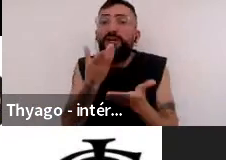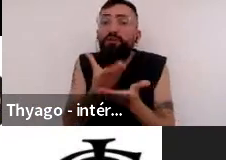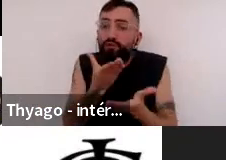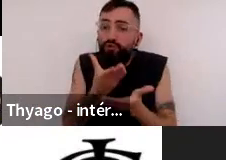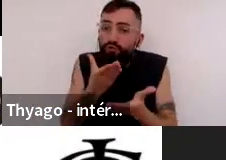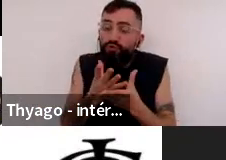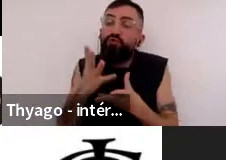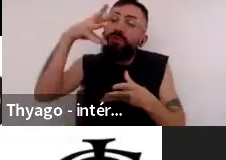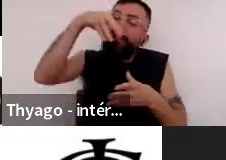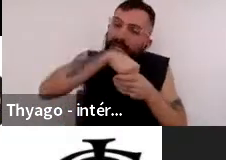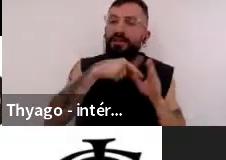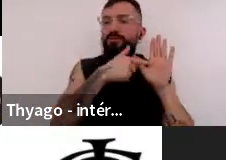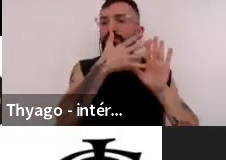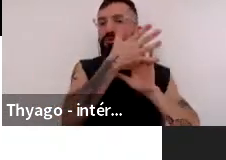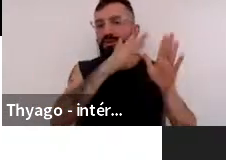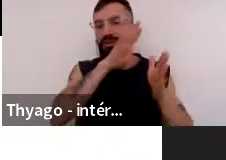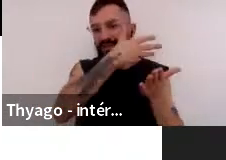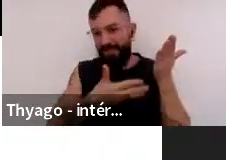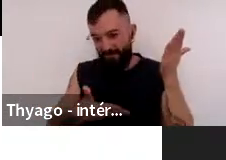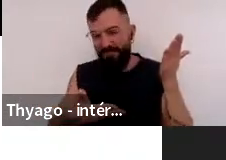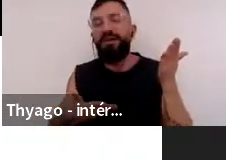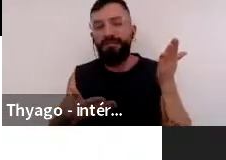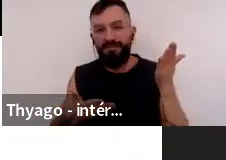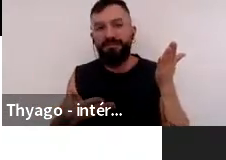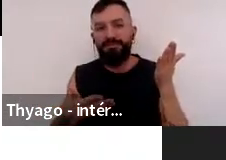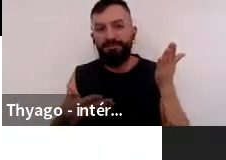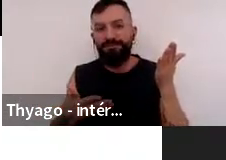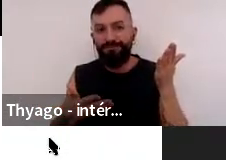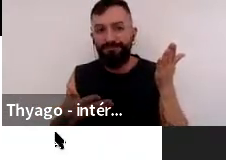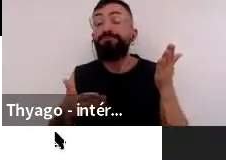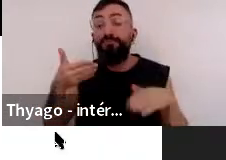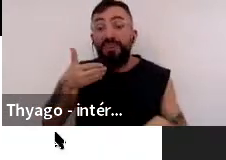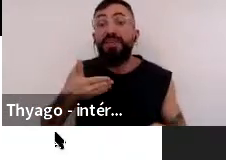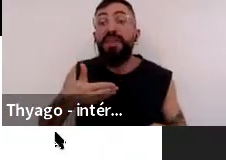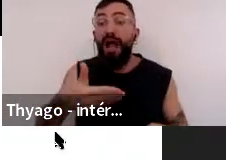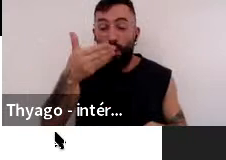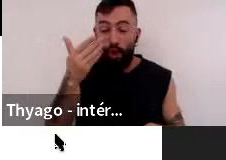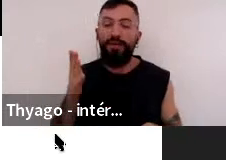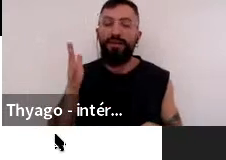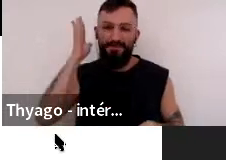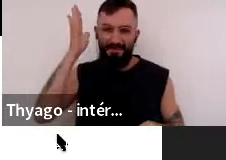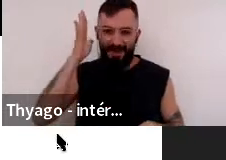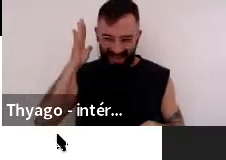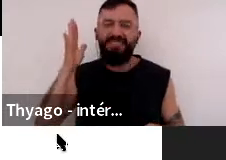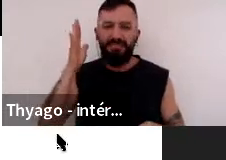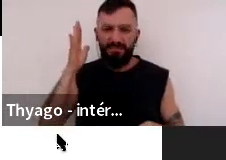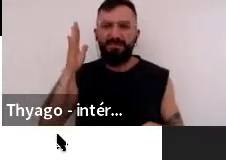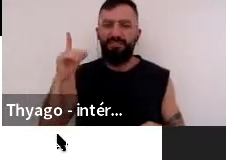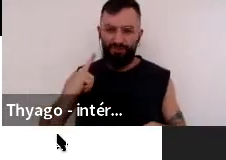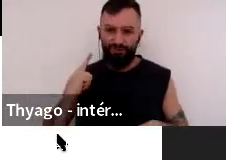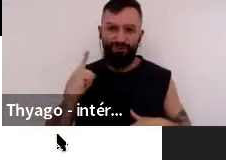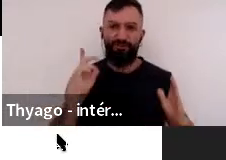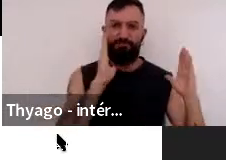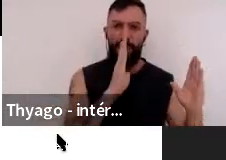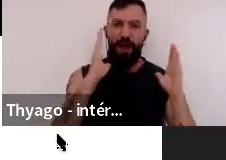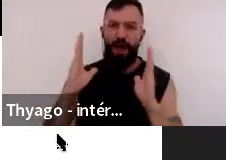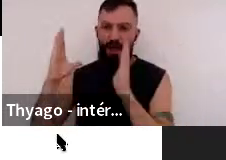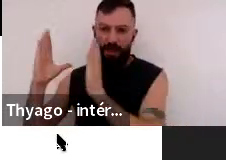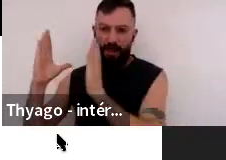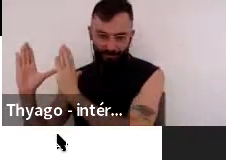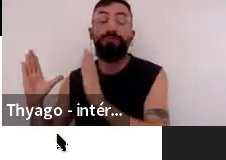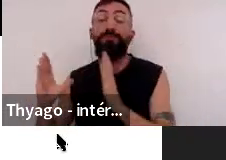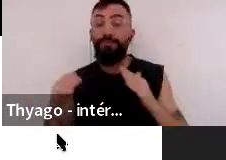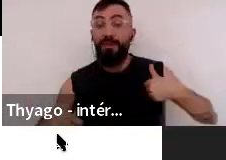Libras, and in this talk, I will cover 3 topics. So I will start